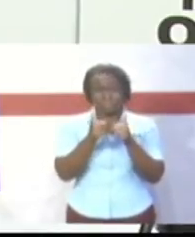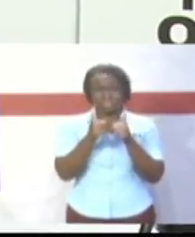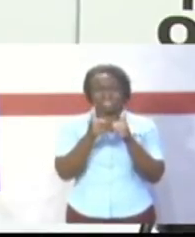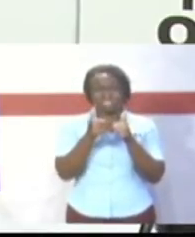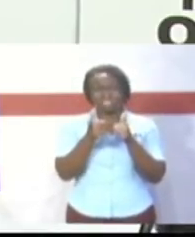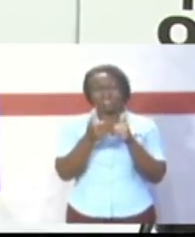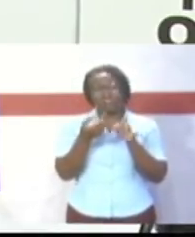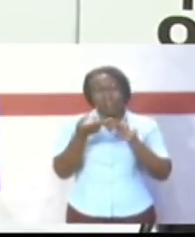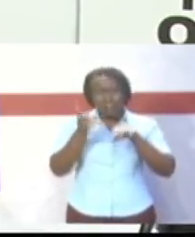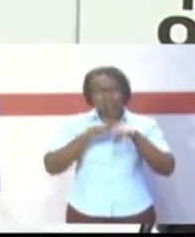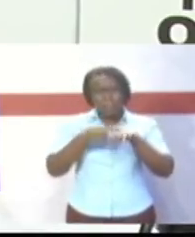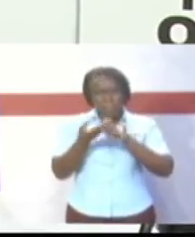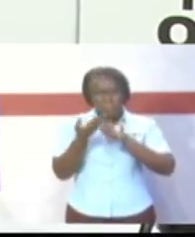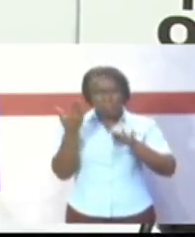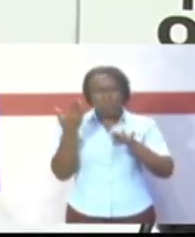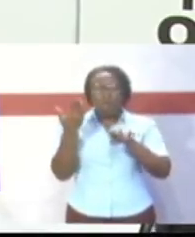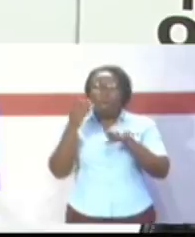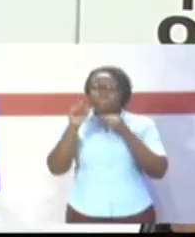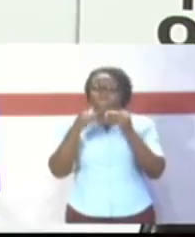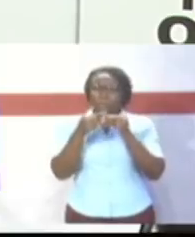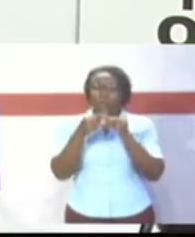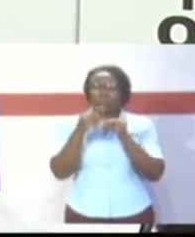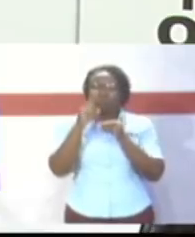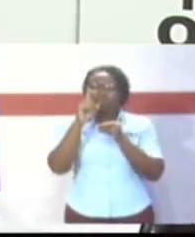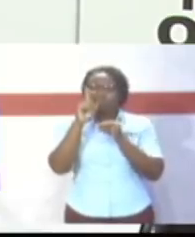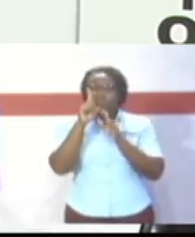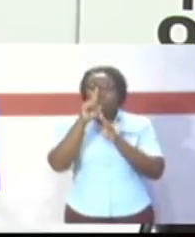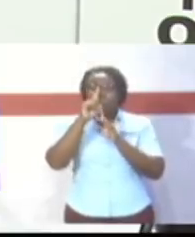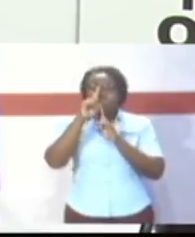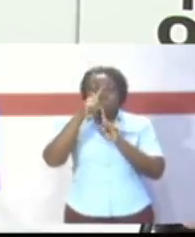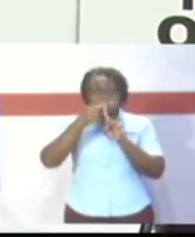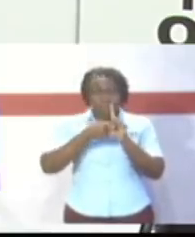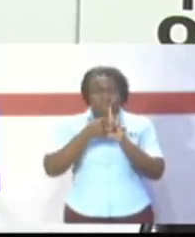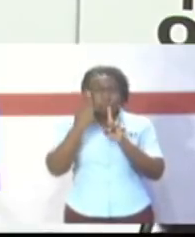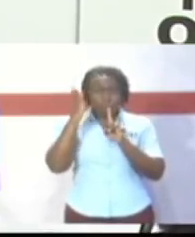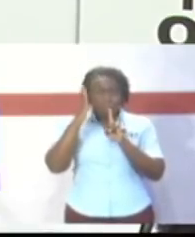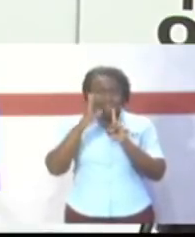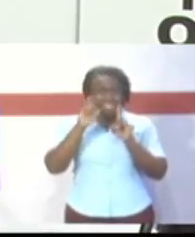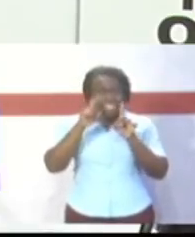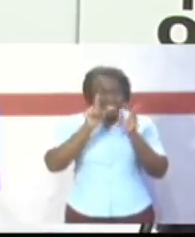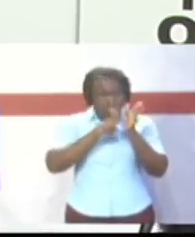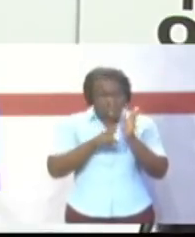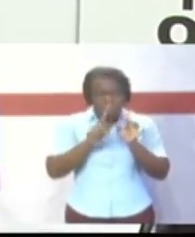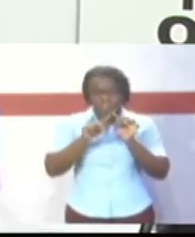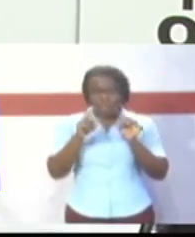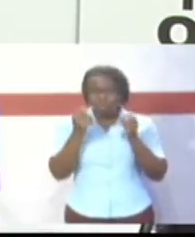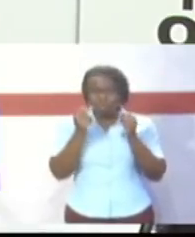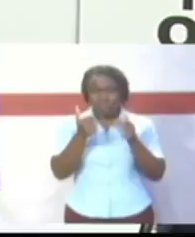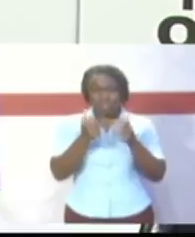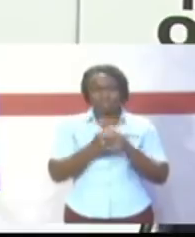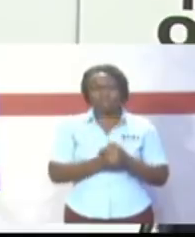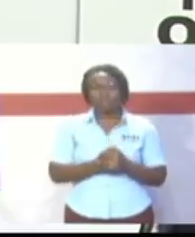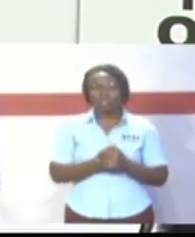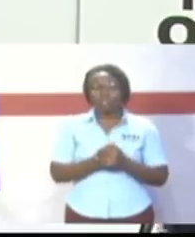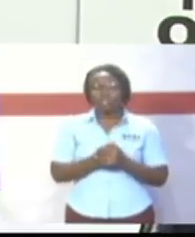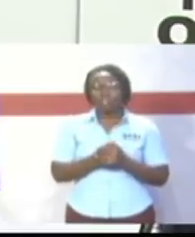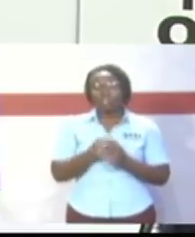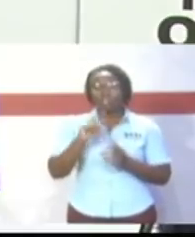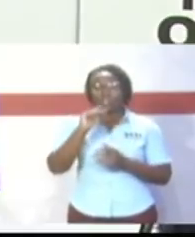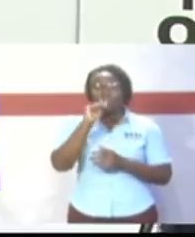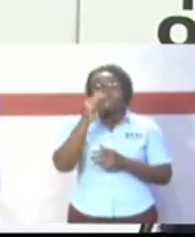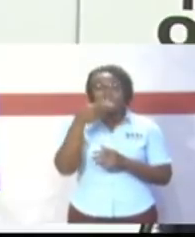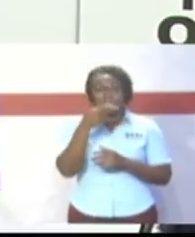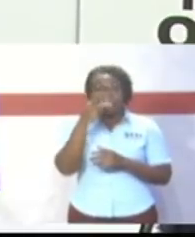was initiated by the Honorable Minister of Health based on our meetings. On Thursday, the 18th of November, we